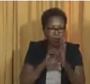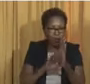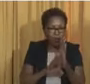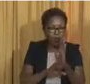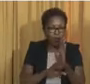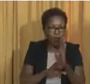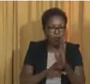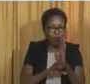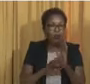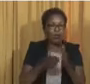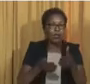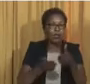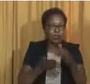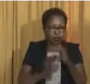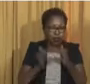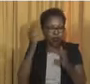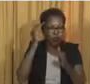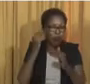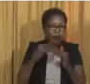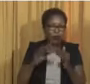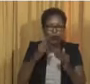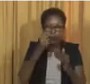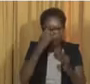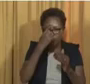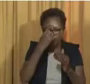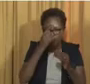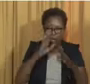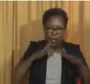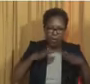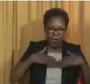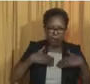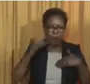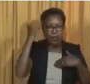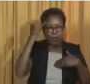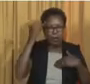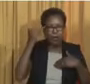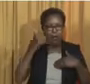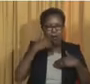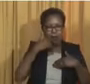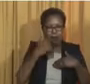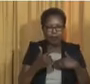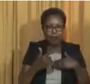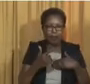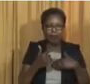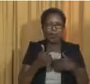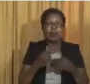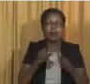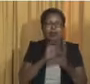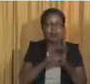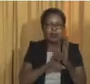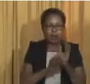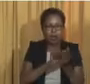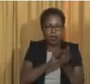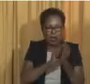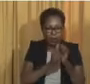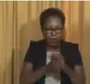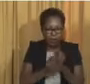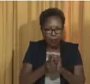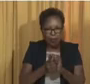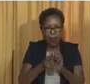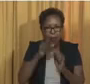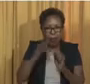the Supreme Court of India endorsed the idea that a constitutional amendment can be unconstitutional